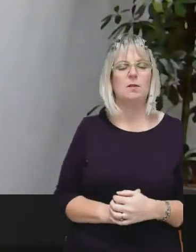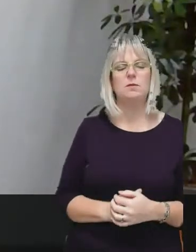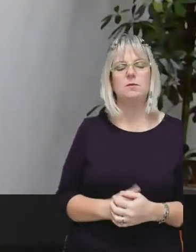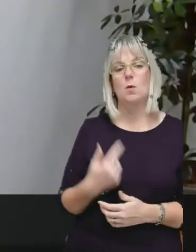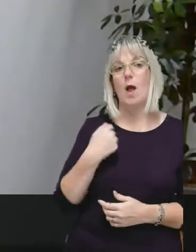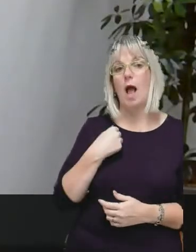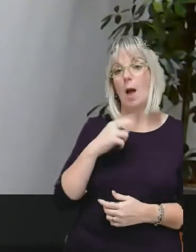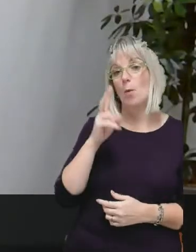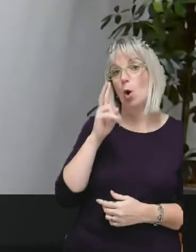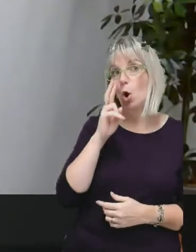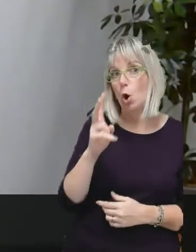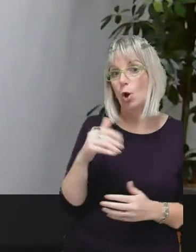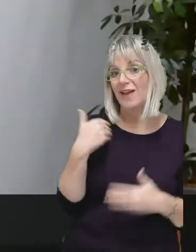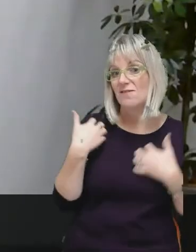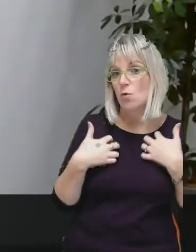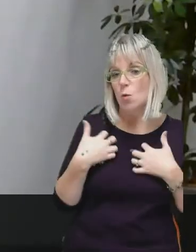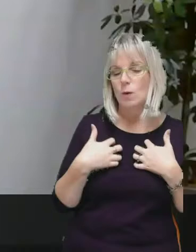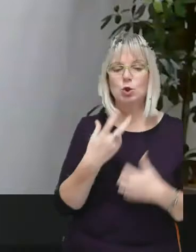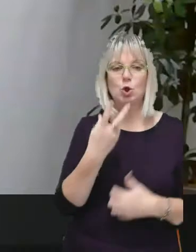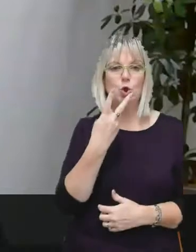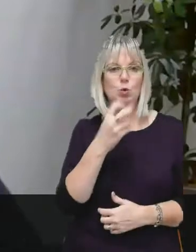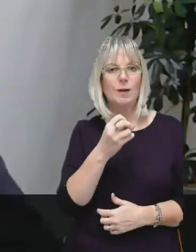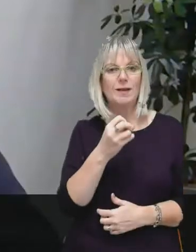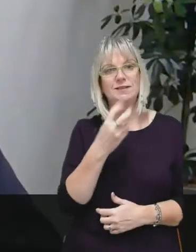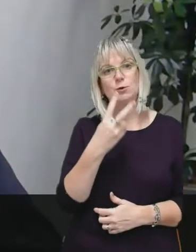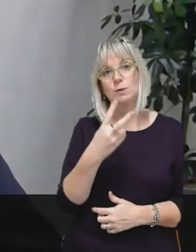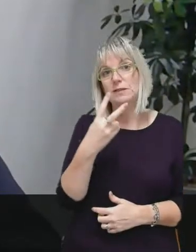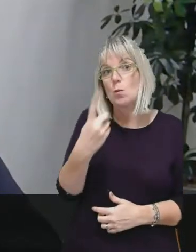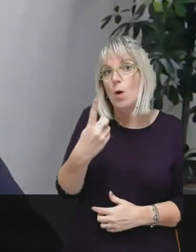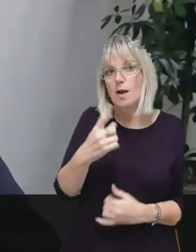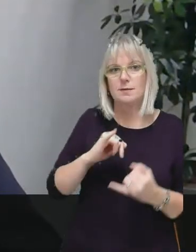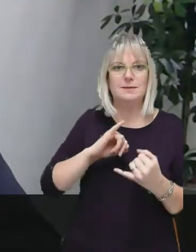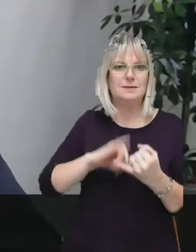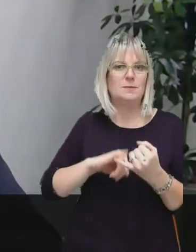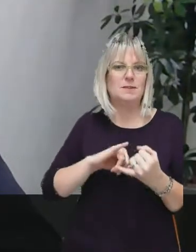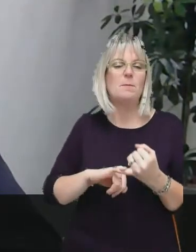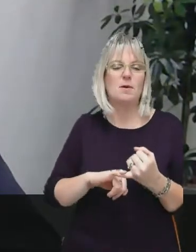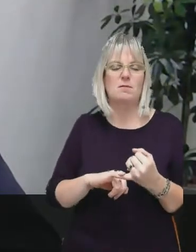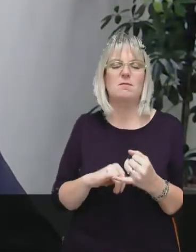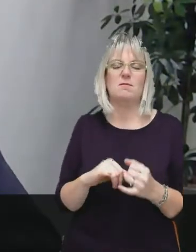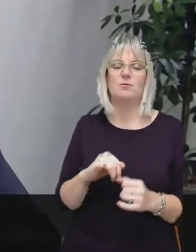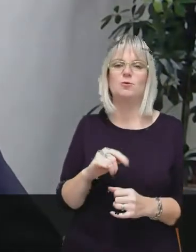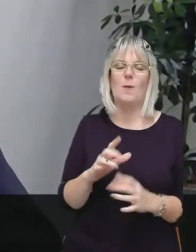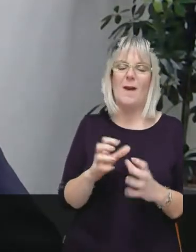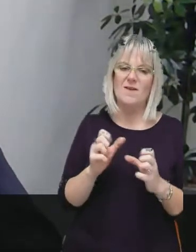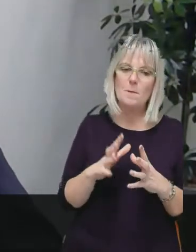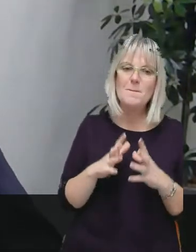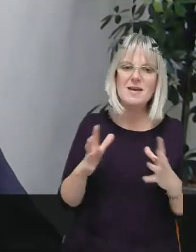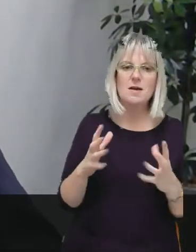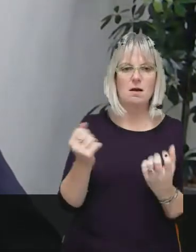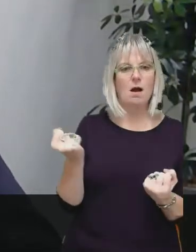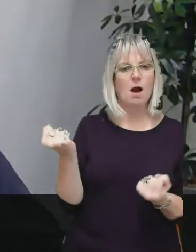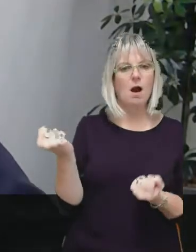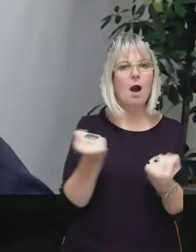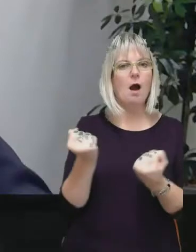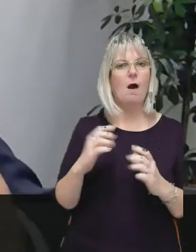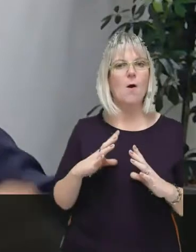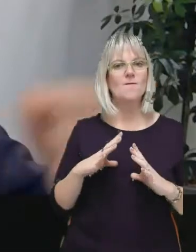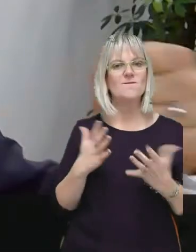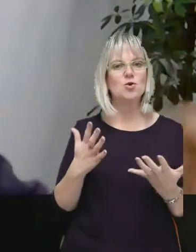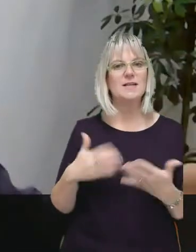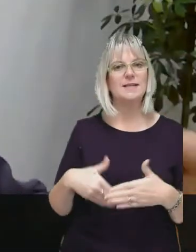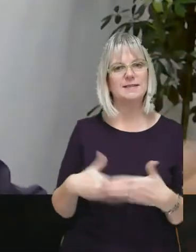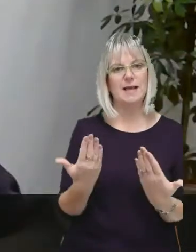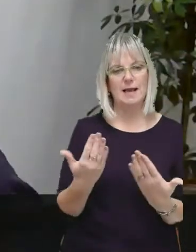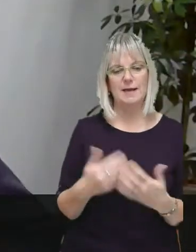us being way at the other side of this pandemic and having an even bigger car-free day. The good news is, because more and more boroughs